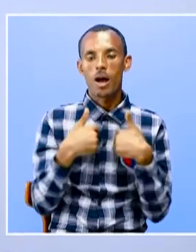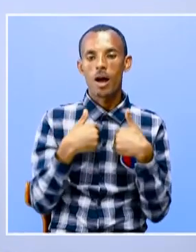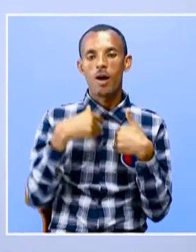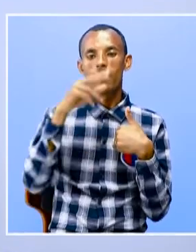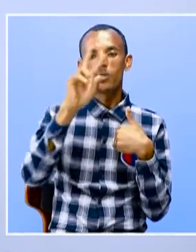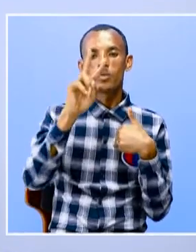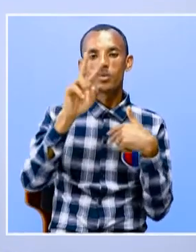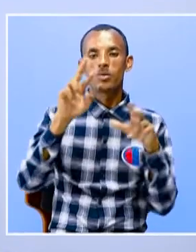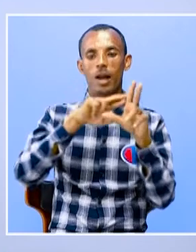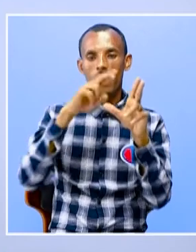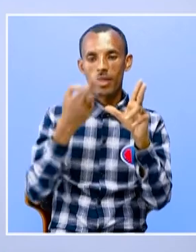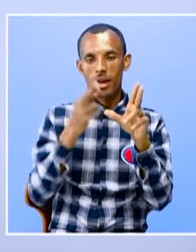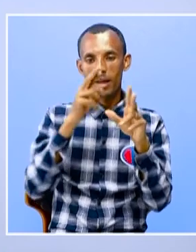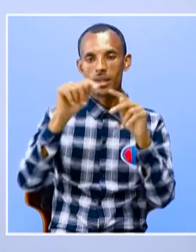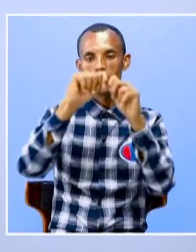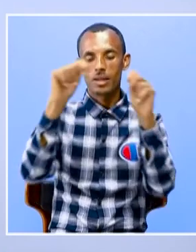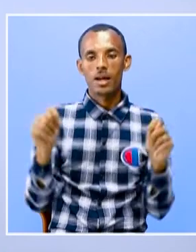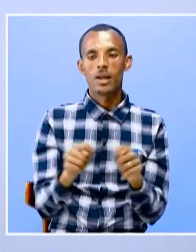angles triangle